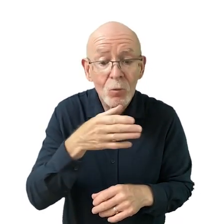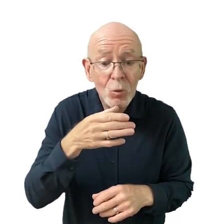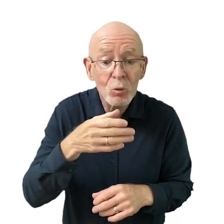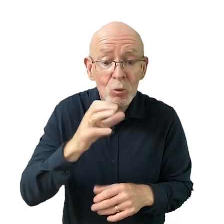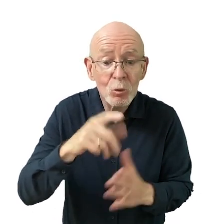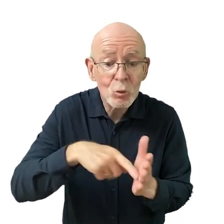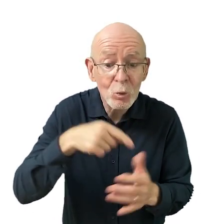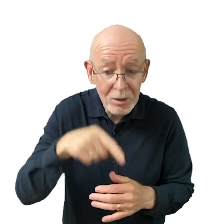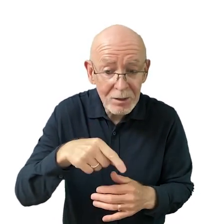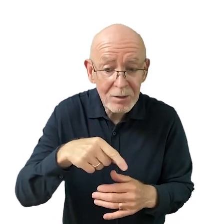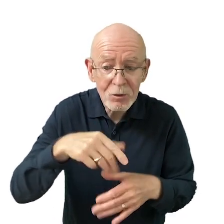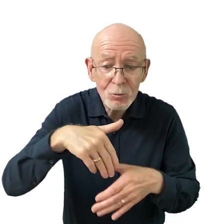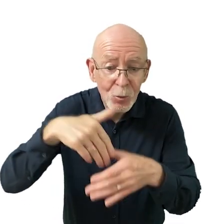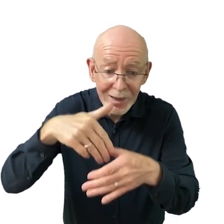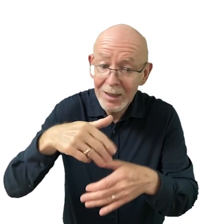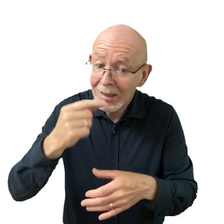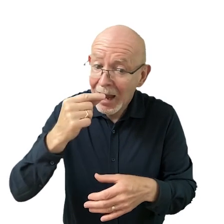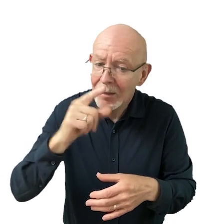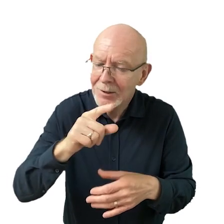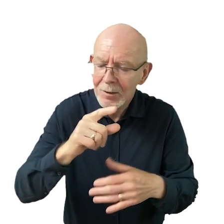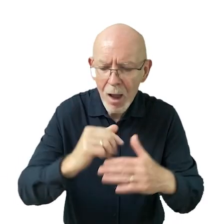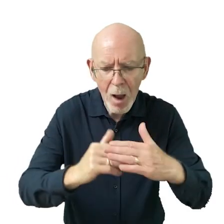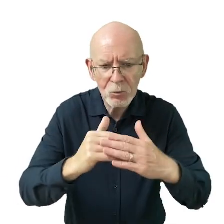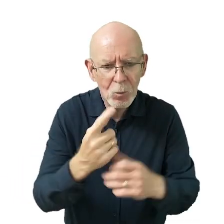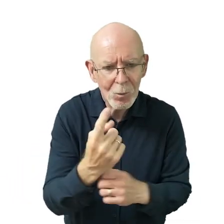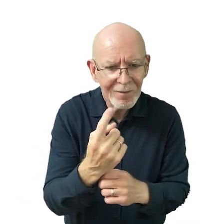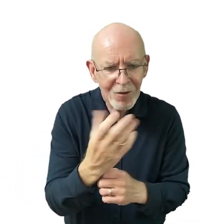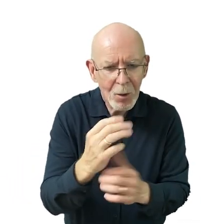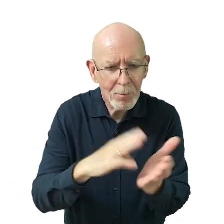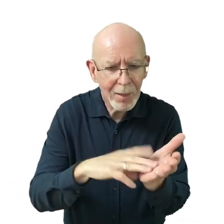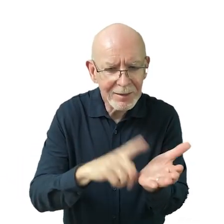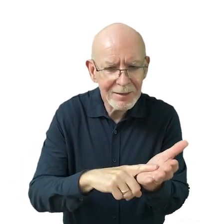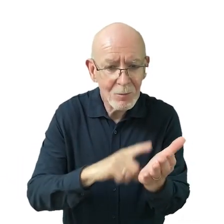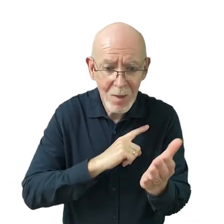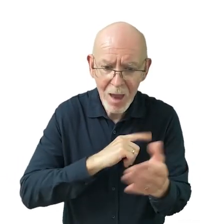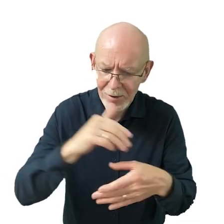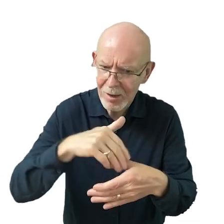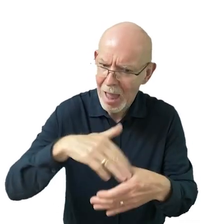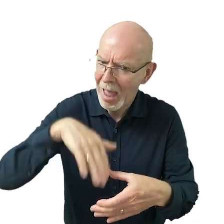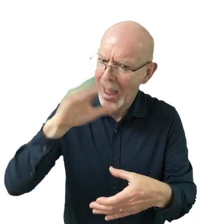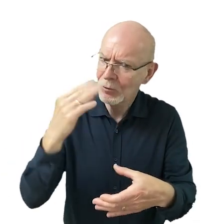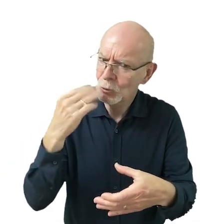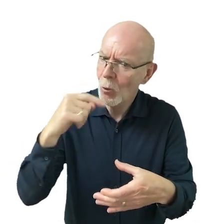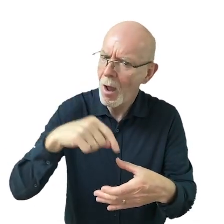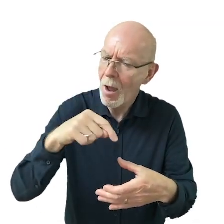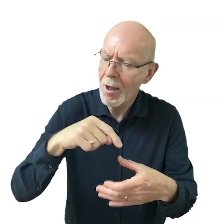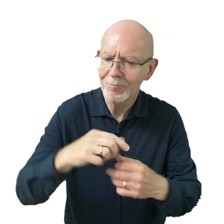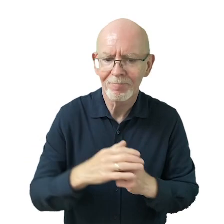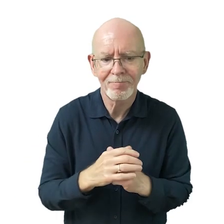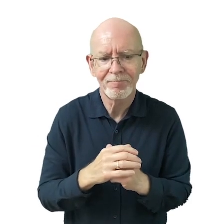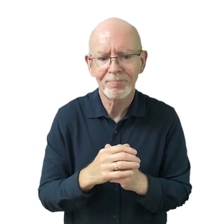juice and smoothies also count, but limit them to 150 ml per day due to their high sugar